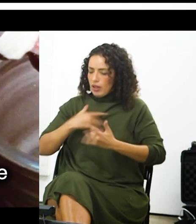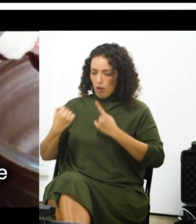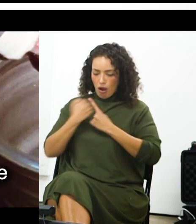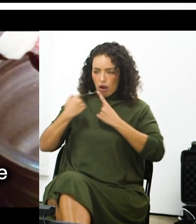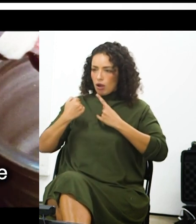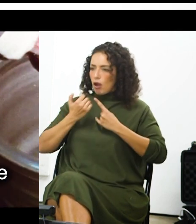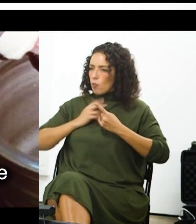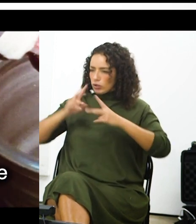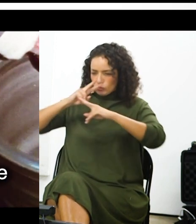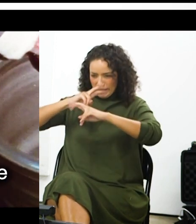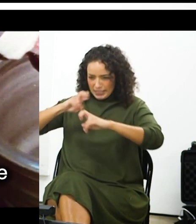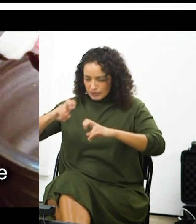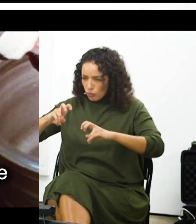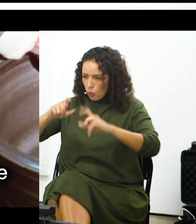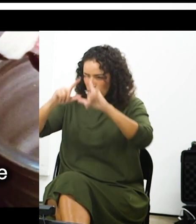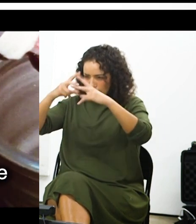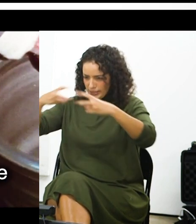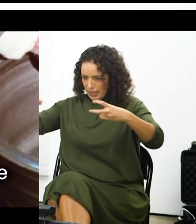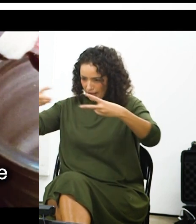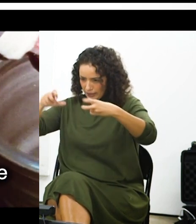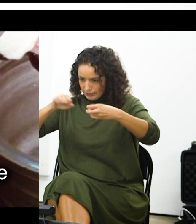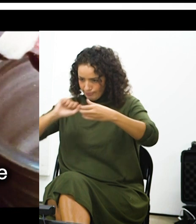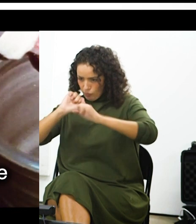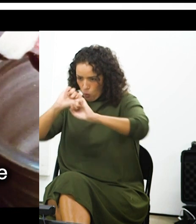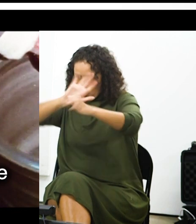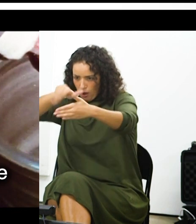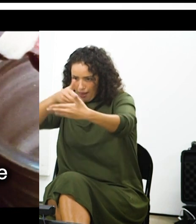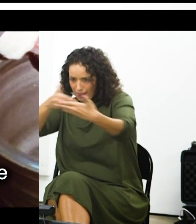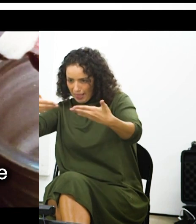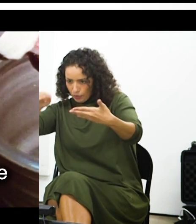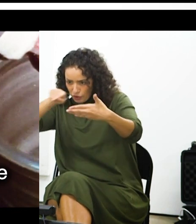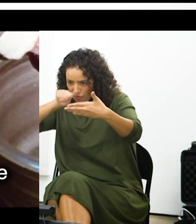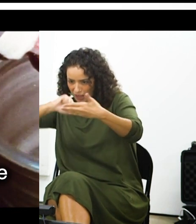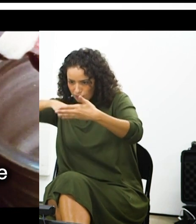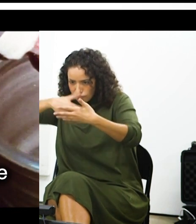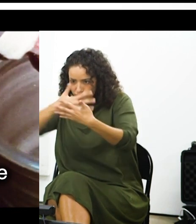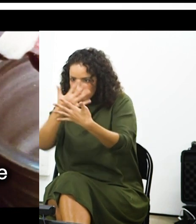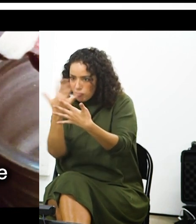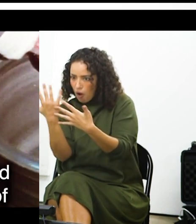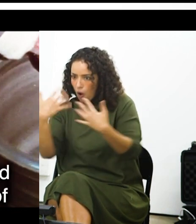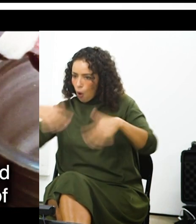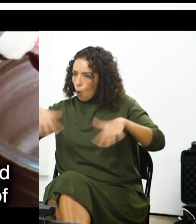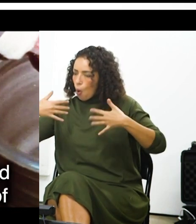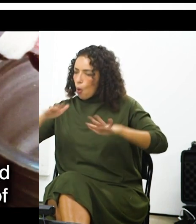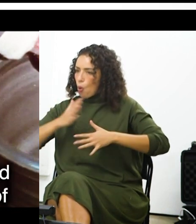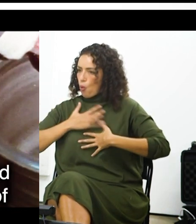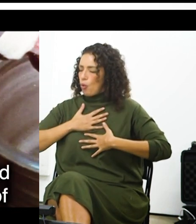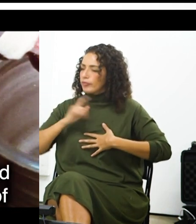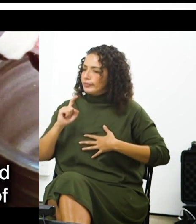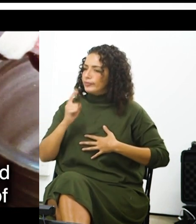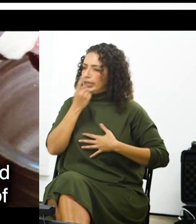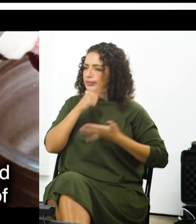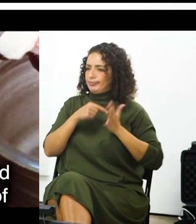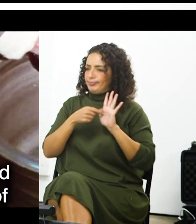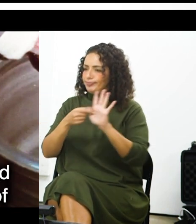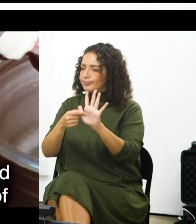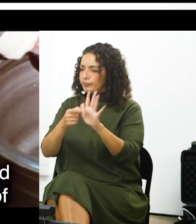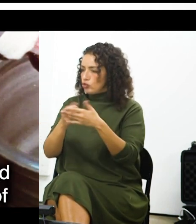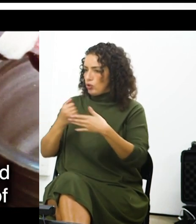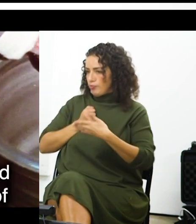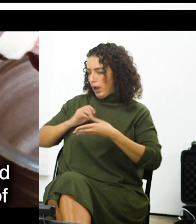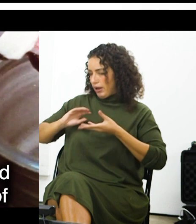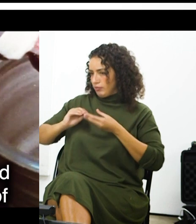the language subtitles. And so that was the first time presenting the work in online